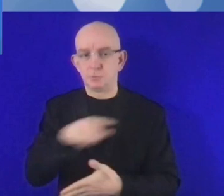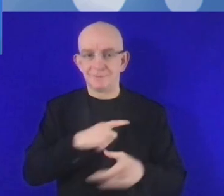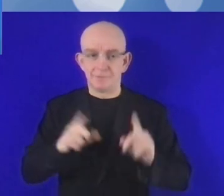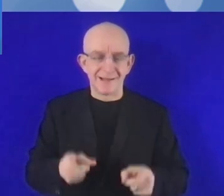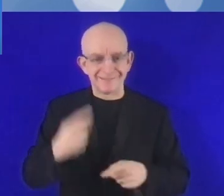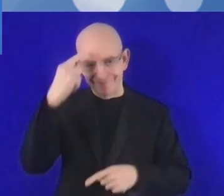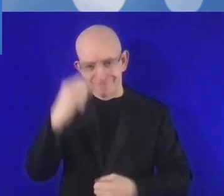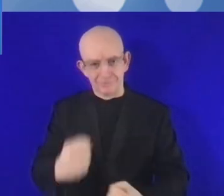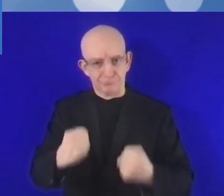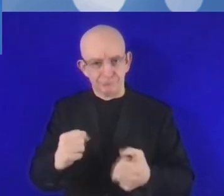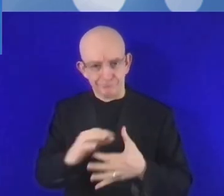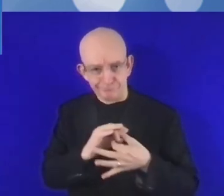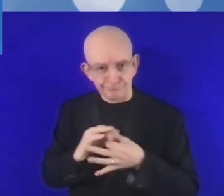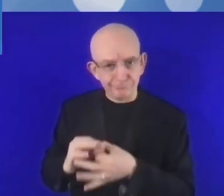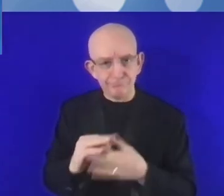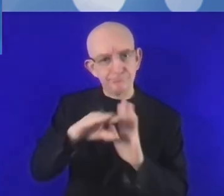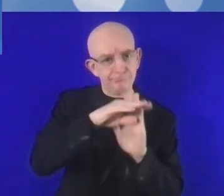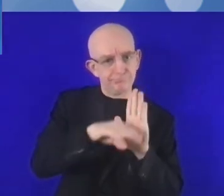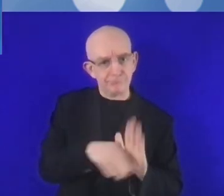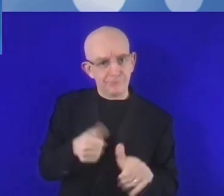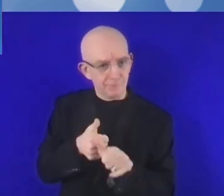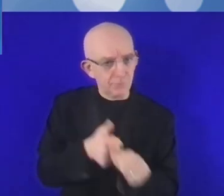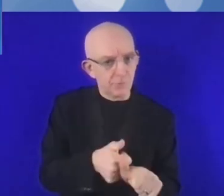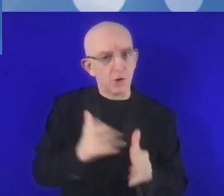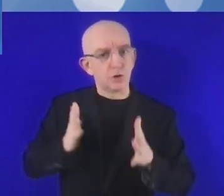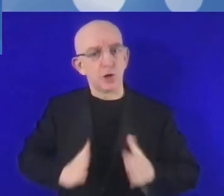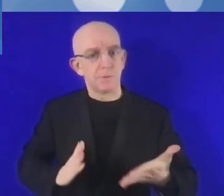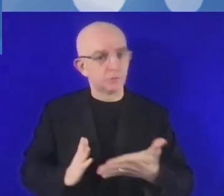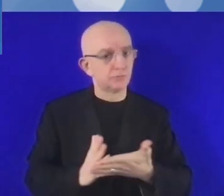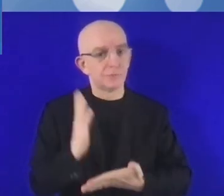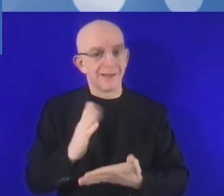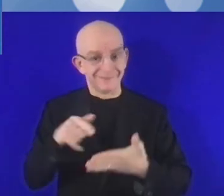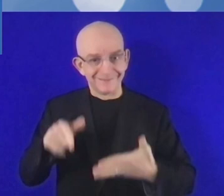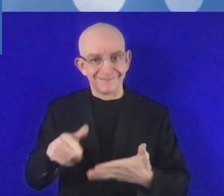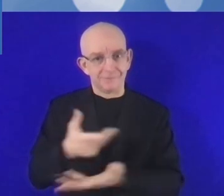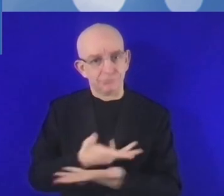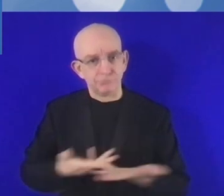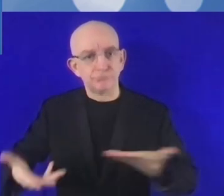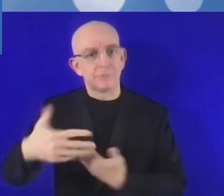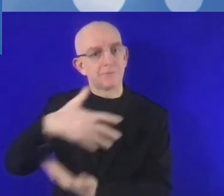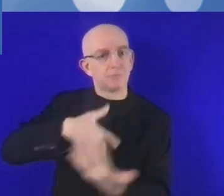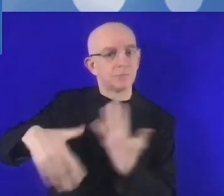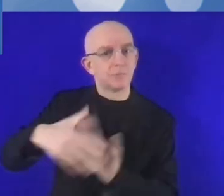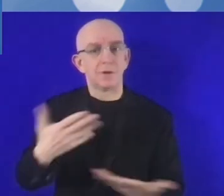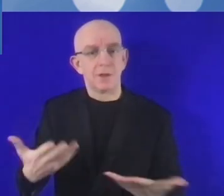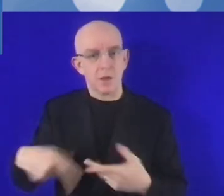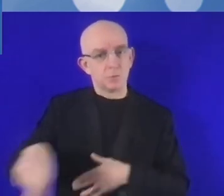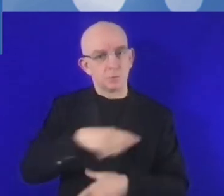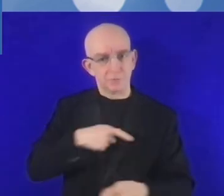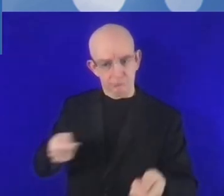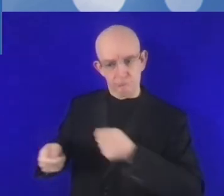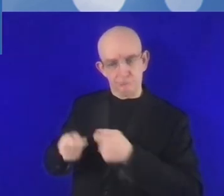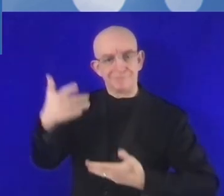regaining control over our data, by countering disinformation and hate speech, and by connecting everyone to the internet